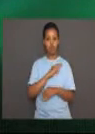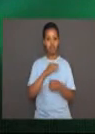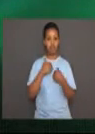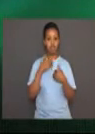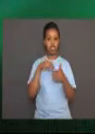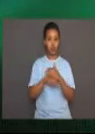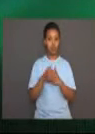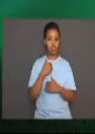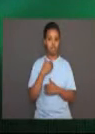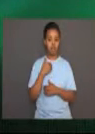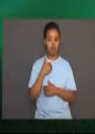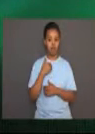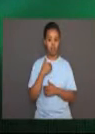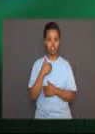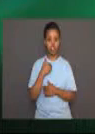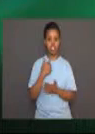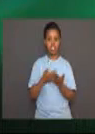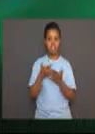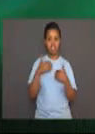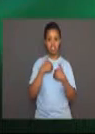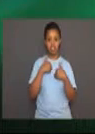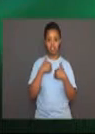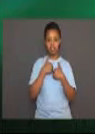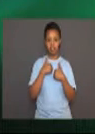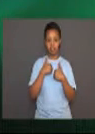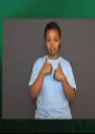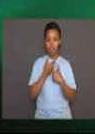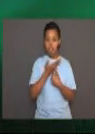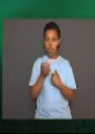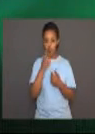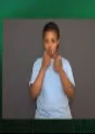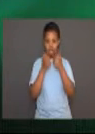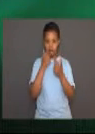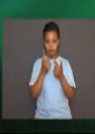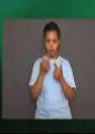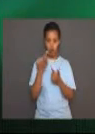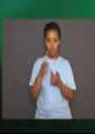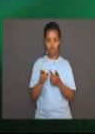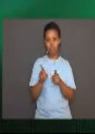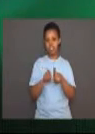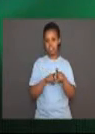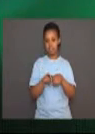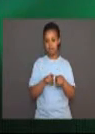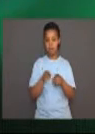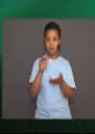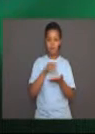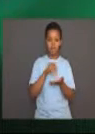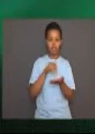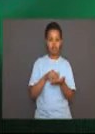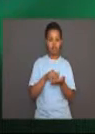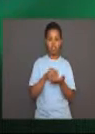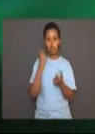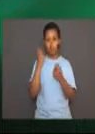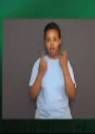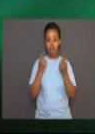animals by allowing the animal to adapt to something familiar by repeated